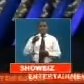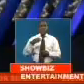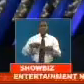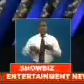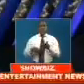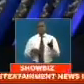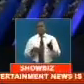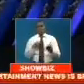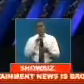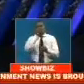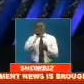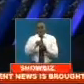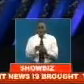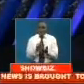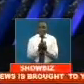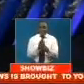yeah. And